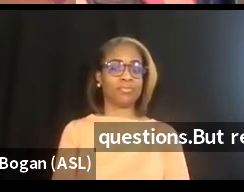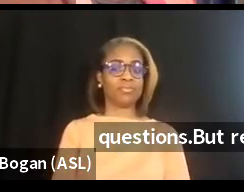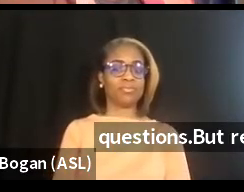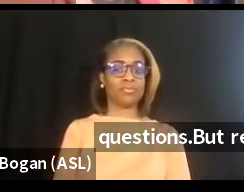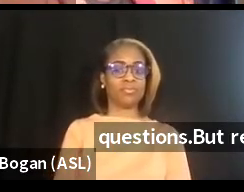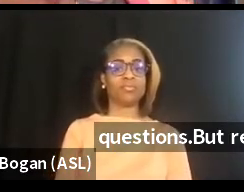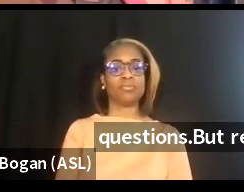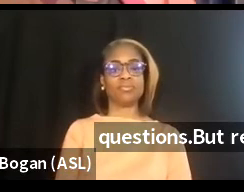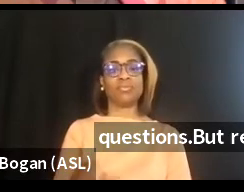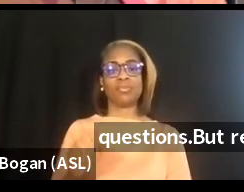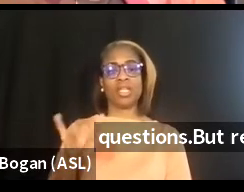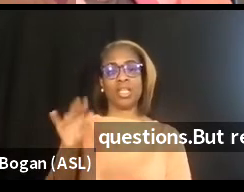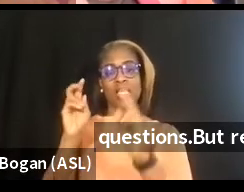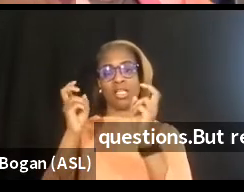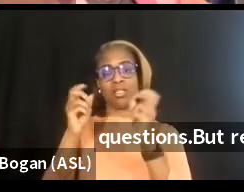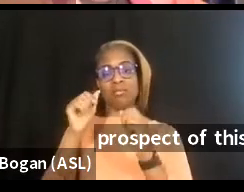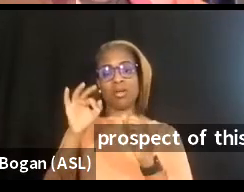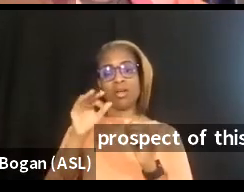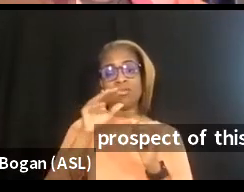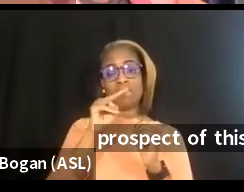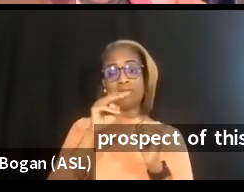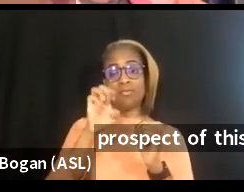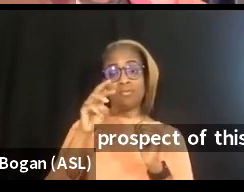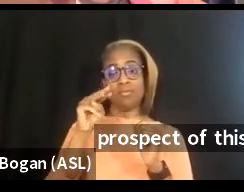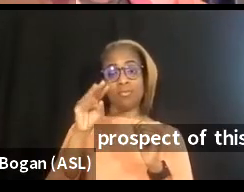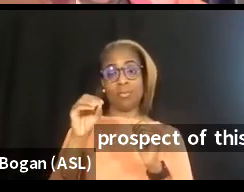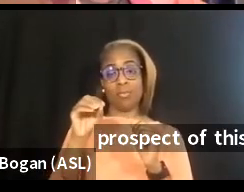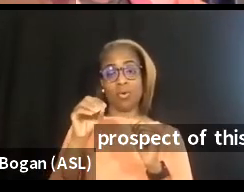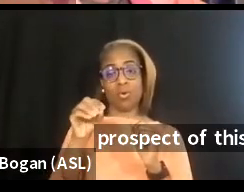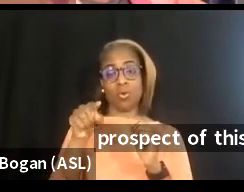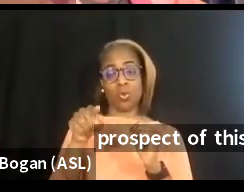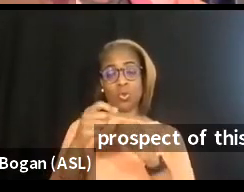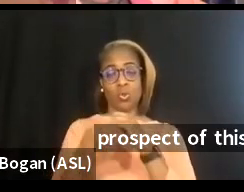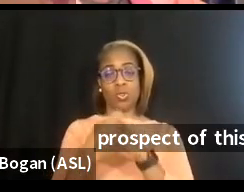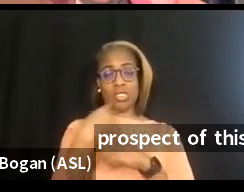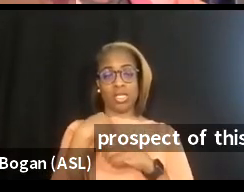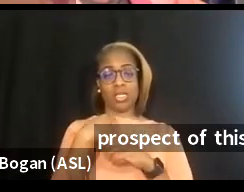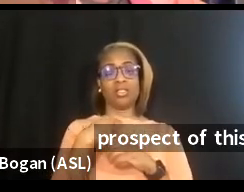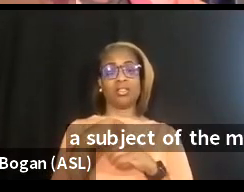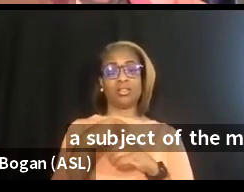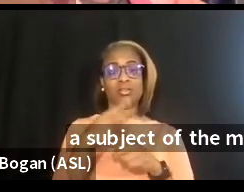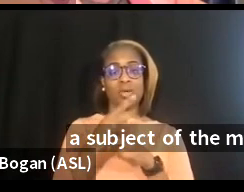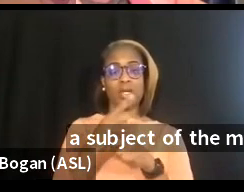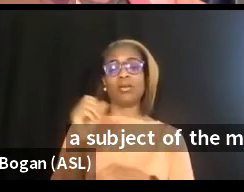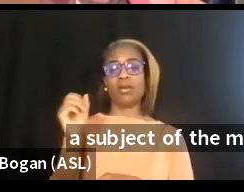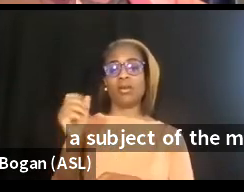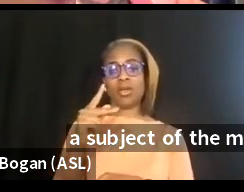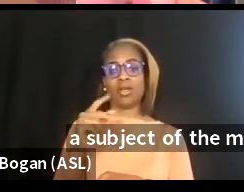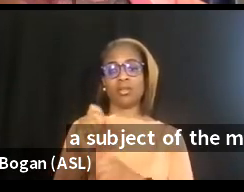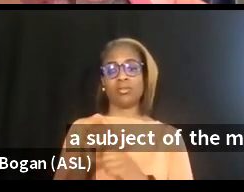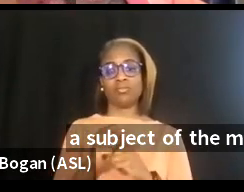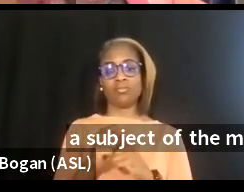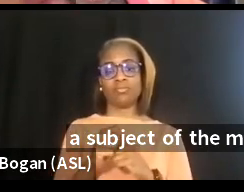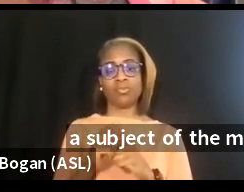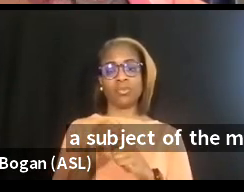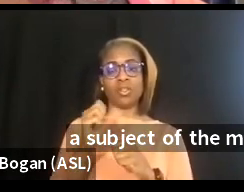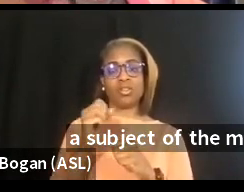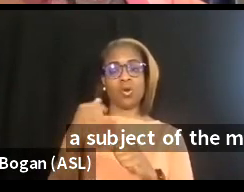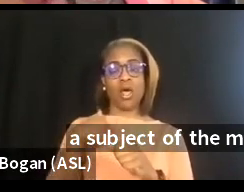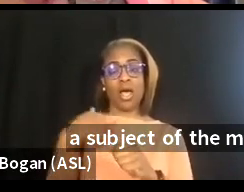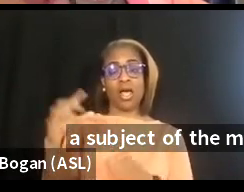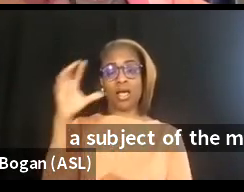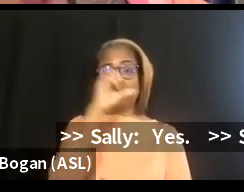This was the subject of the memorandum we received? Yes. Okay, setting forth. Now, I